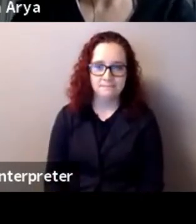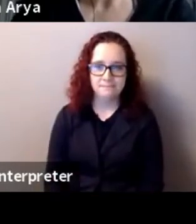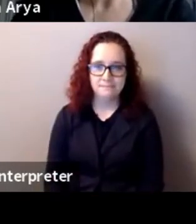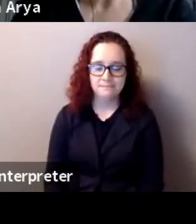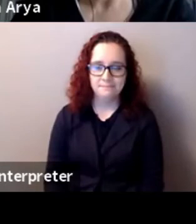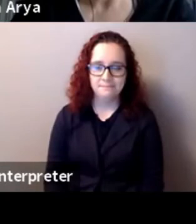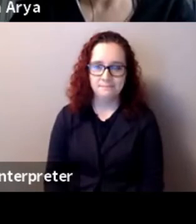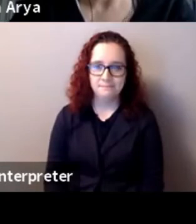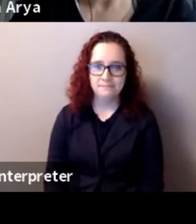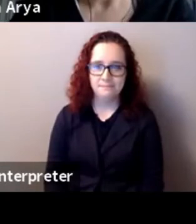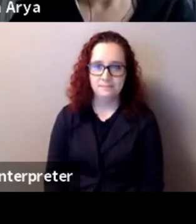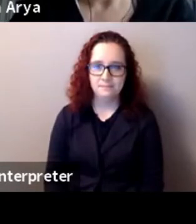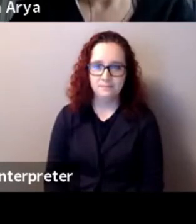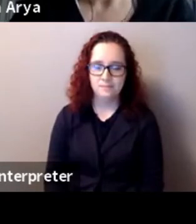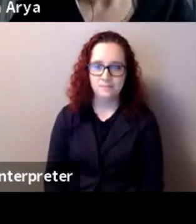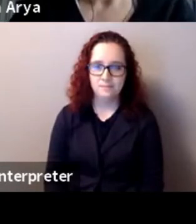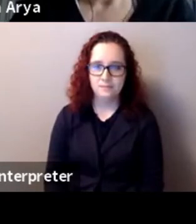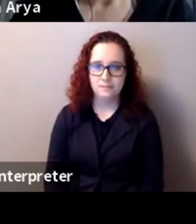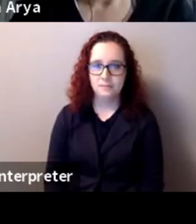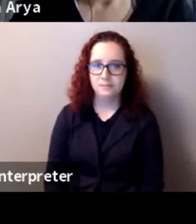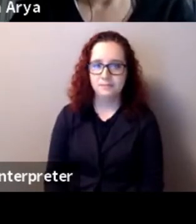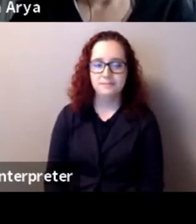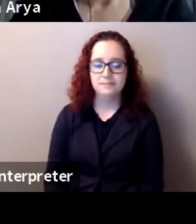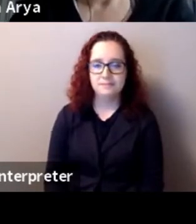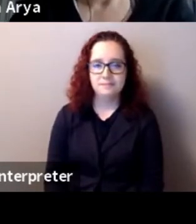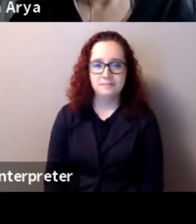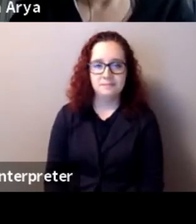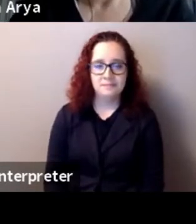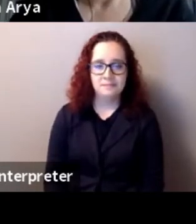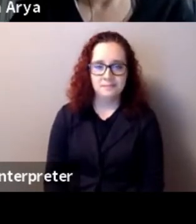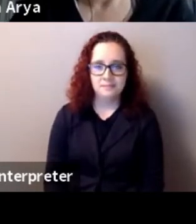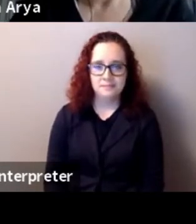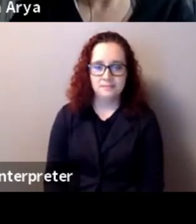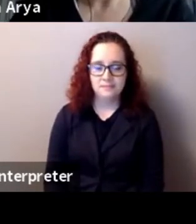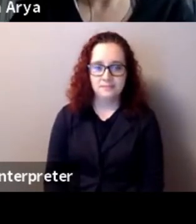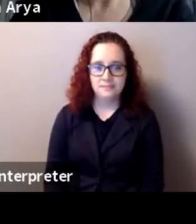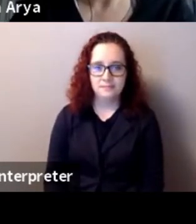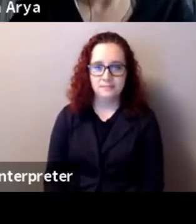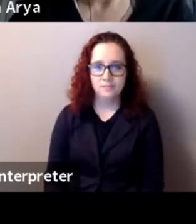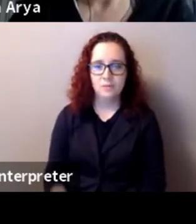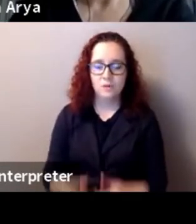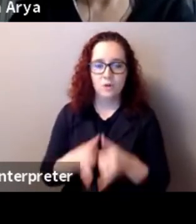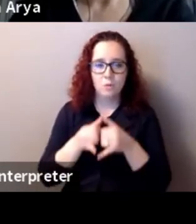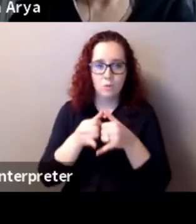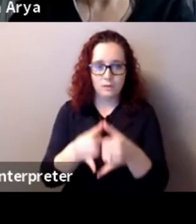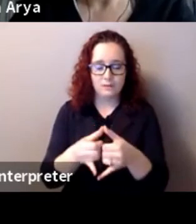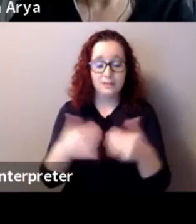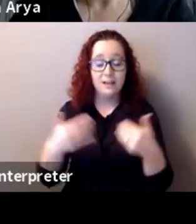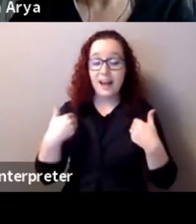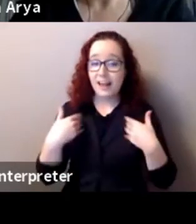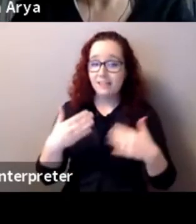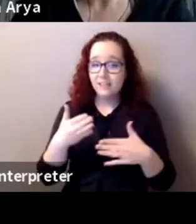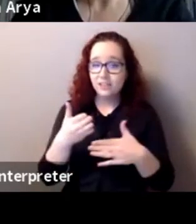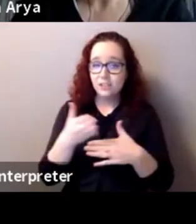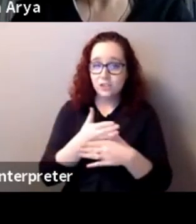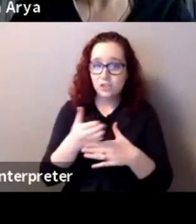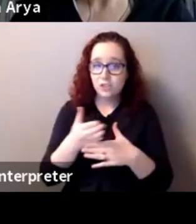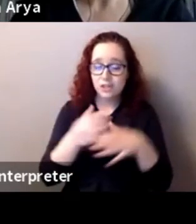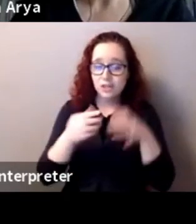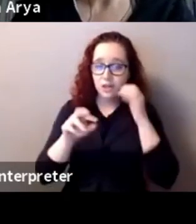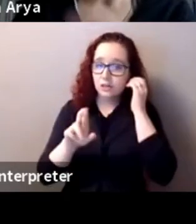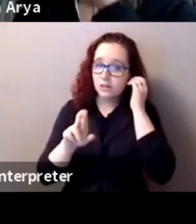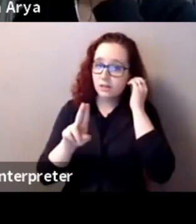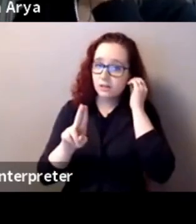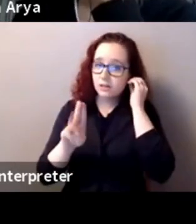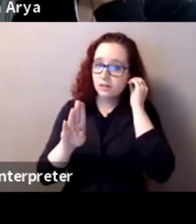And the second question with regard to awards is whether or not there are shared rubrics and procedures for